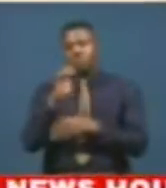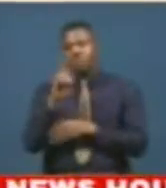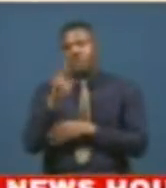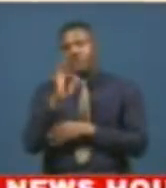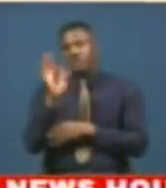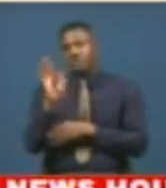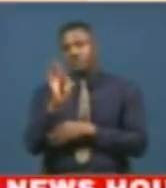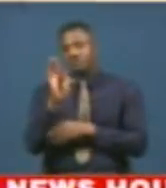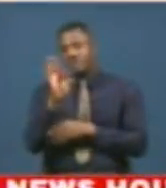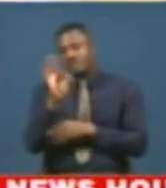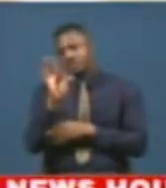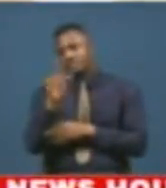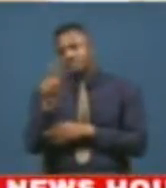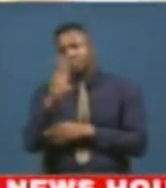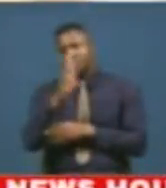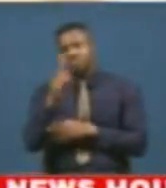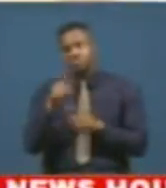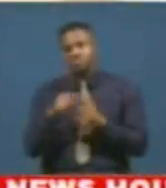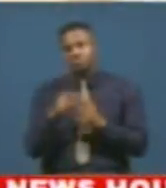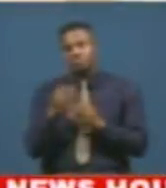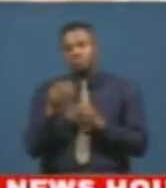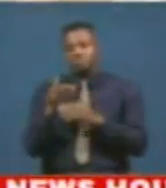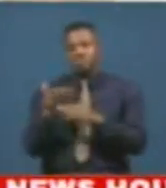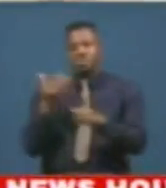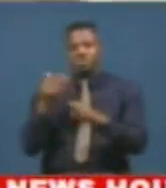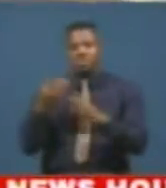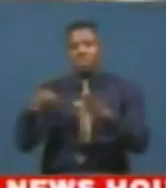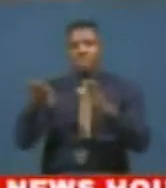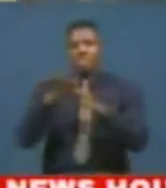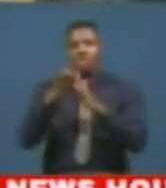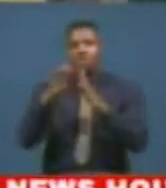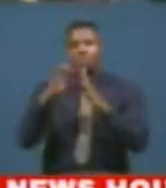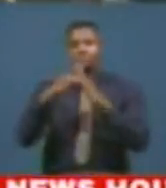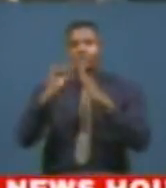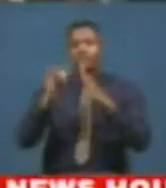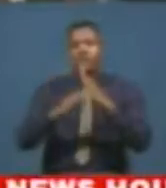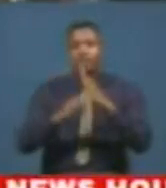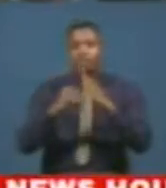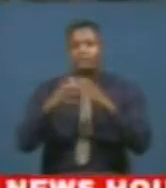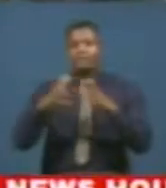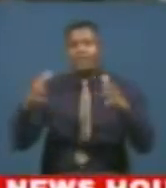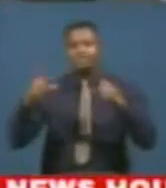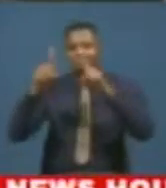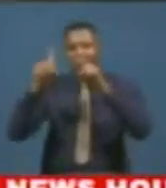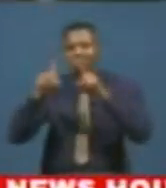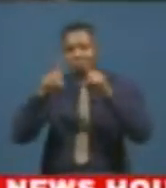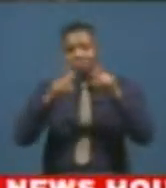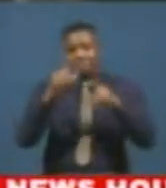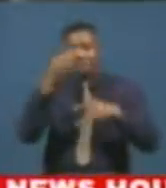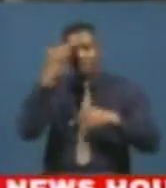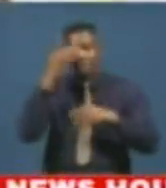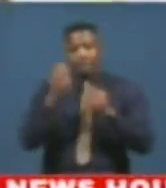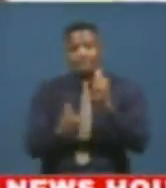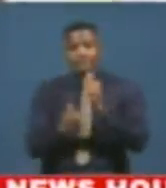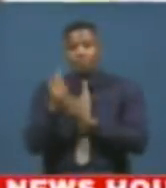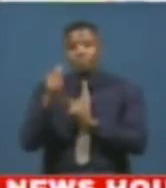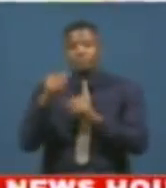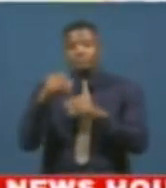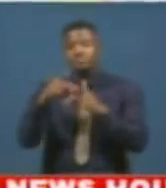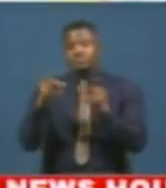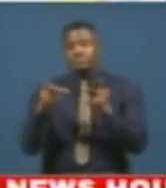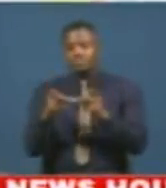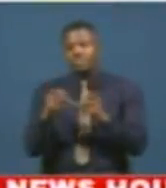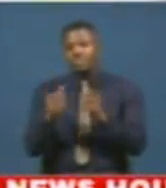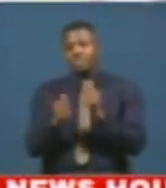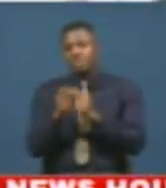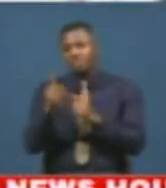to inform non-prior notice lockdowns as well as mass testing of communities where the disease is most prevalent and subsequently